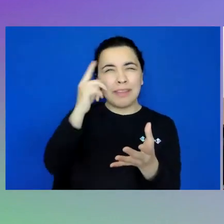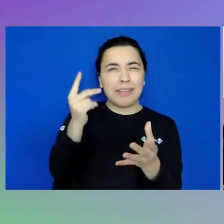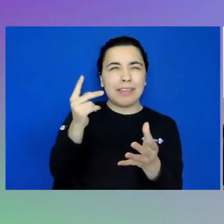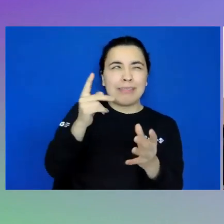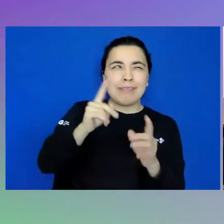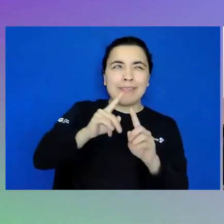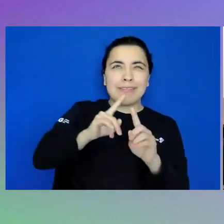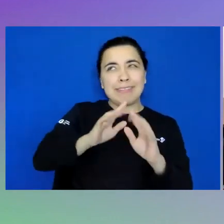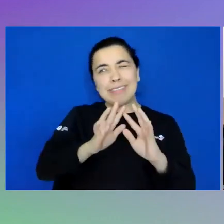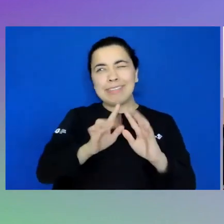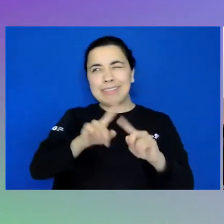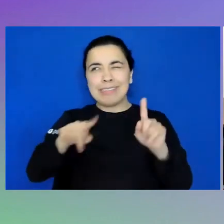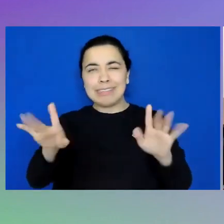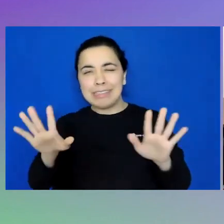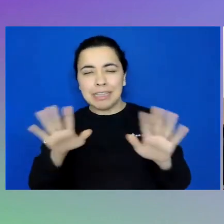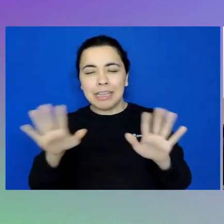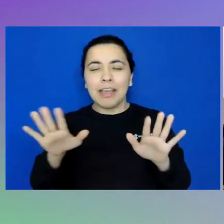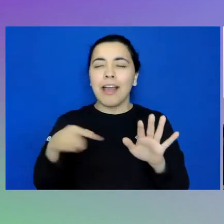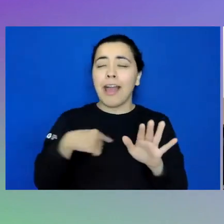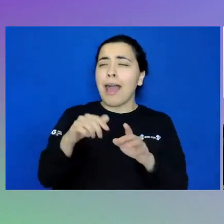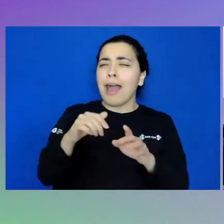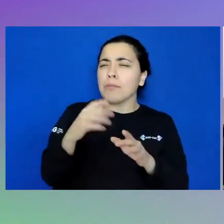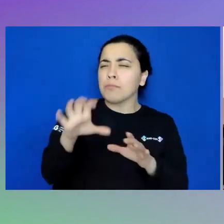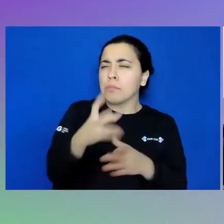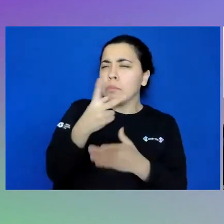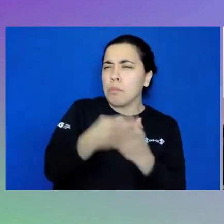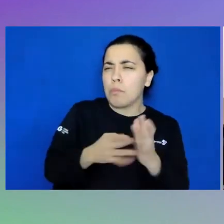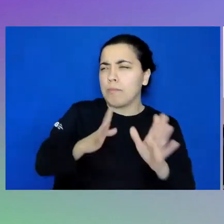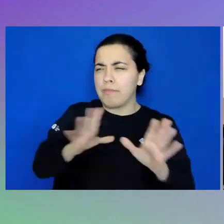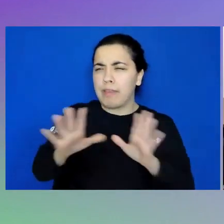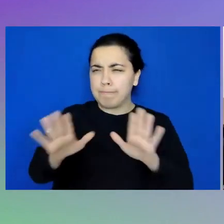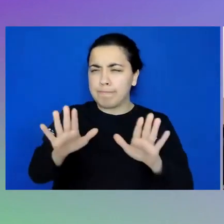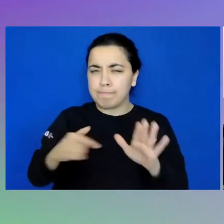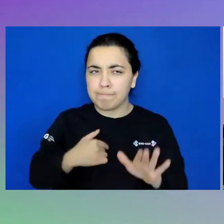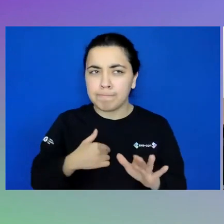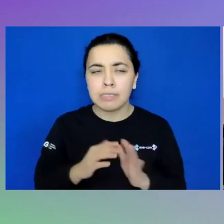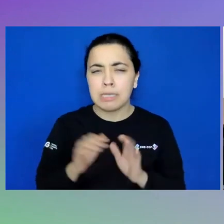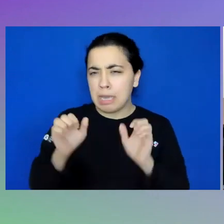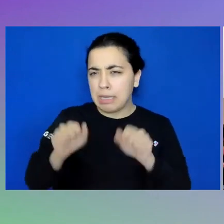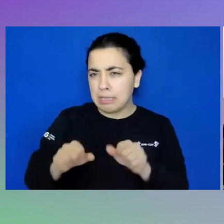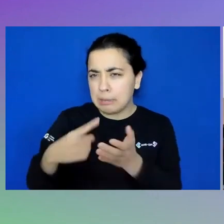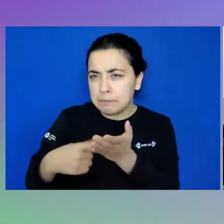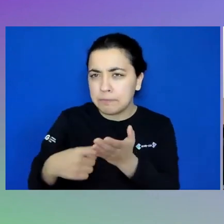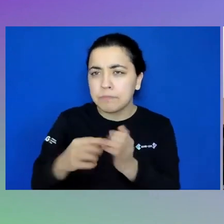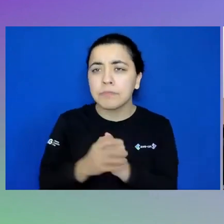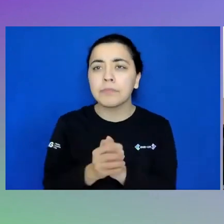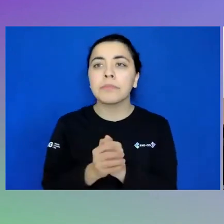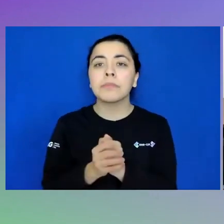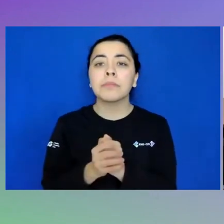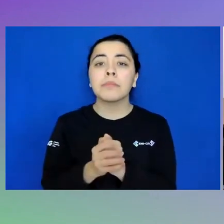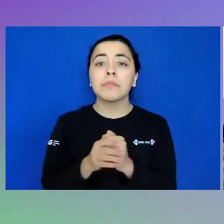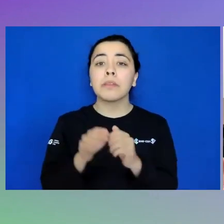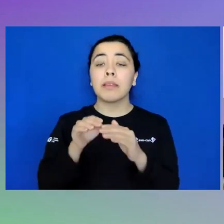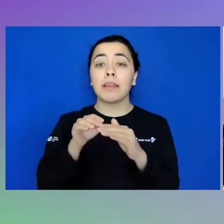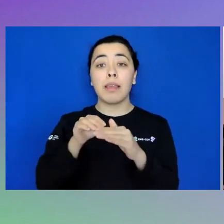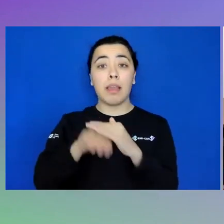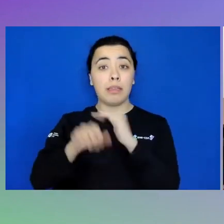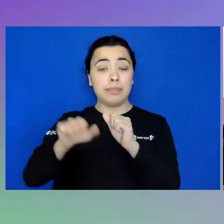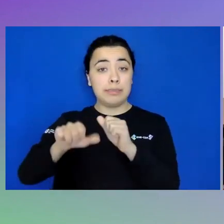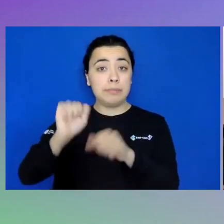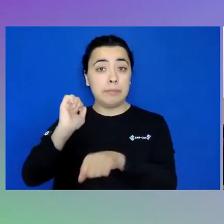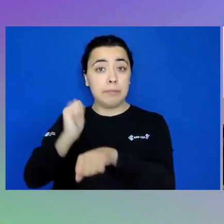so I feel uniquely positioned to get to talk about this. We have our accessibility basics, like our intro